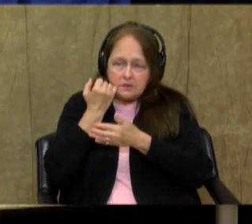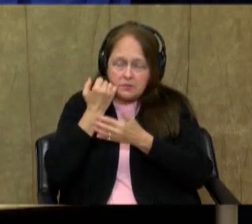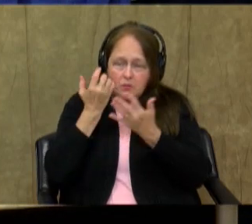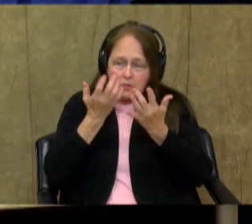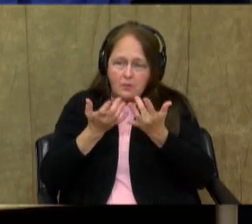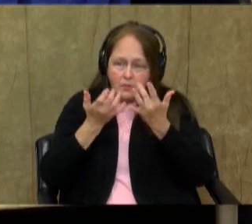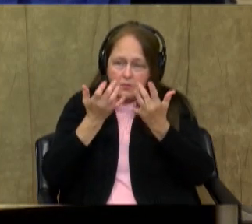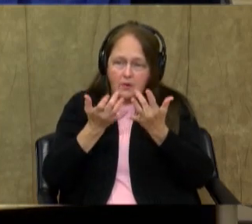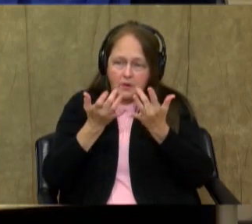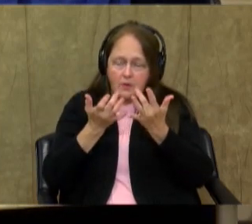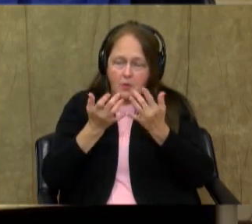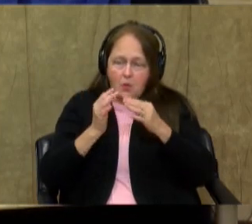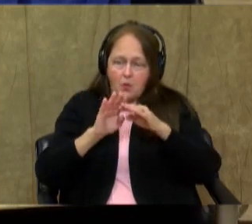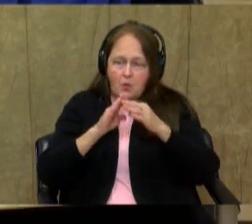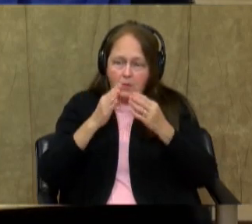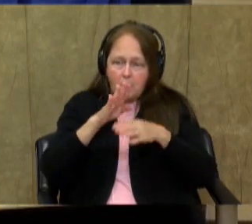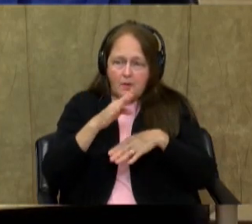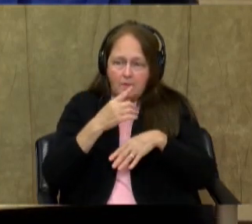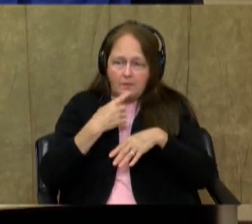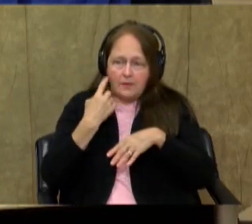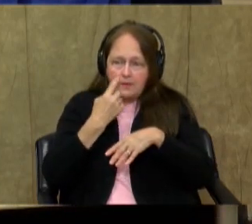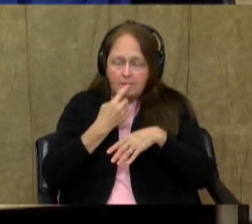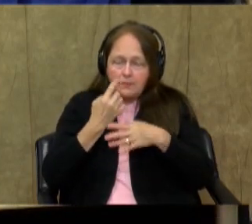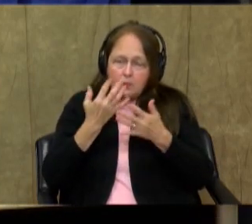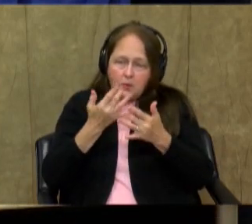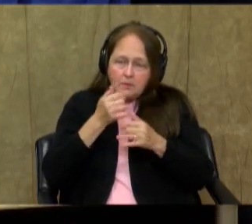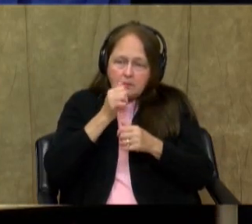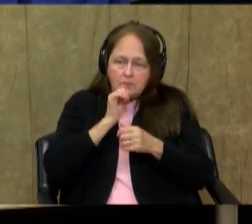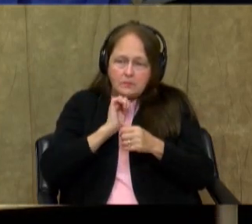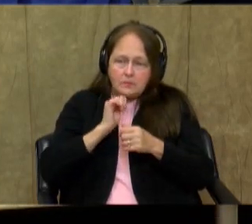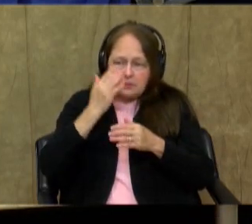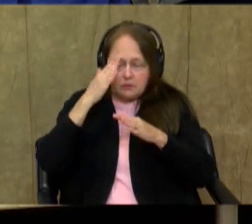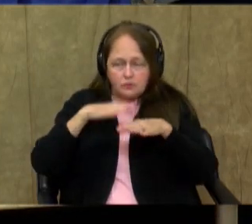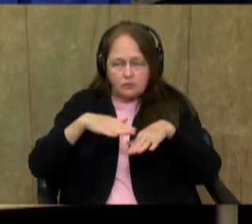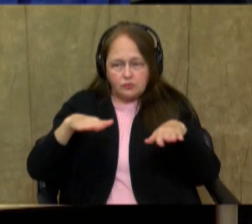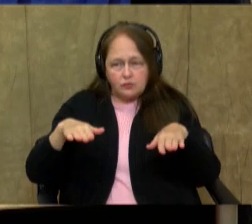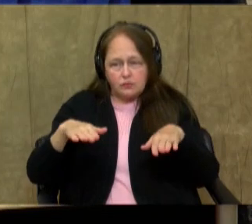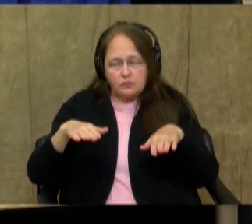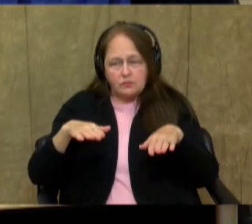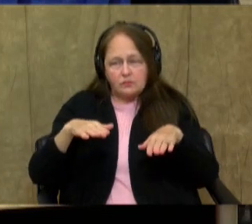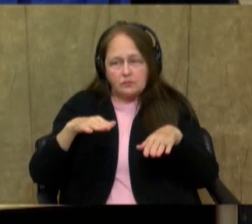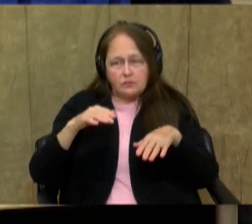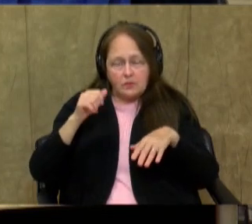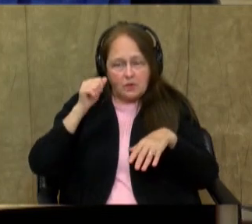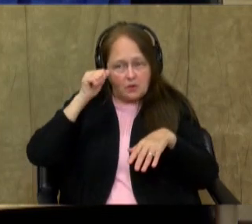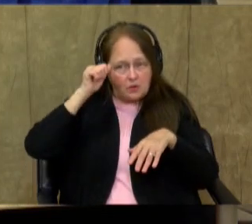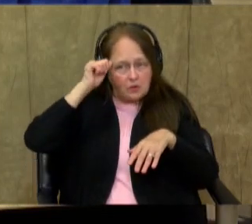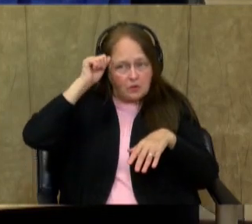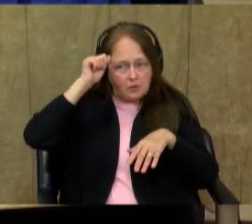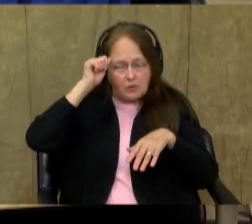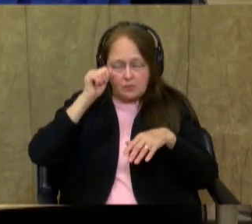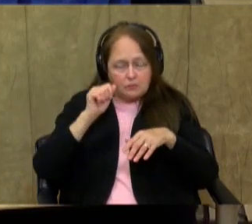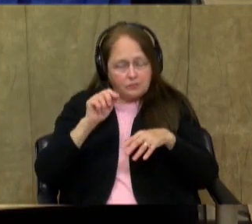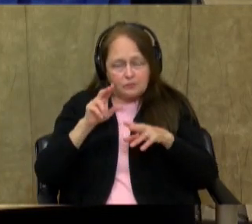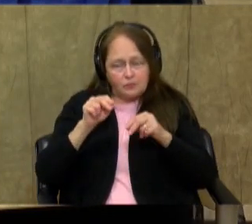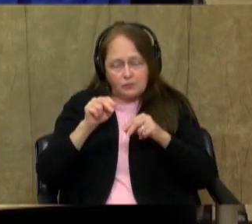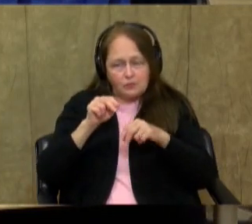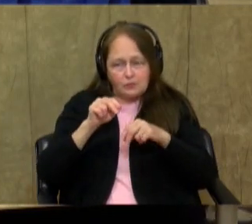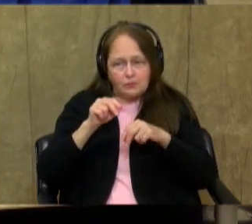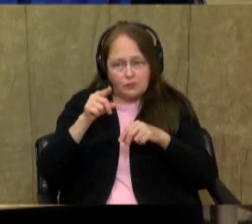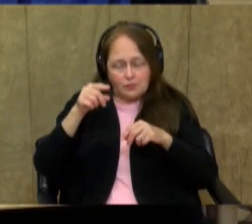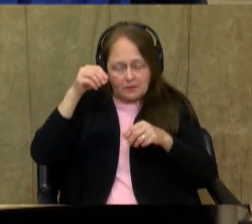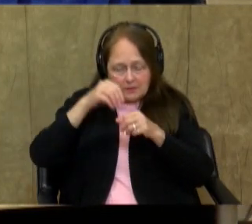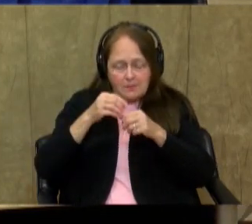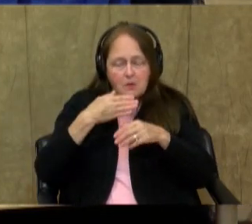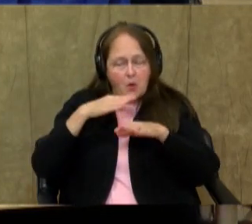until she's ready to open up. They're kind of patient with, especially the children. Adults, we don't get that privilege. You in